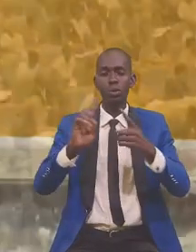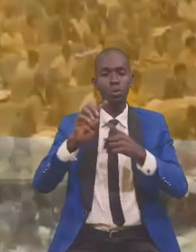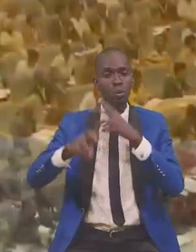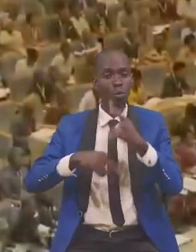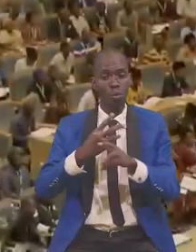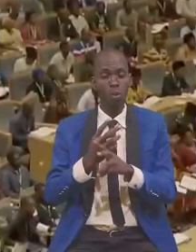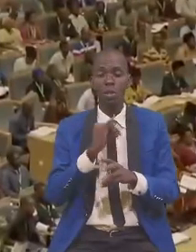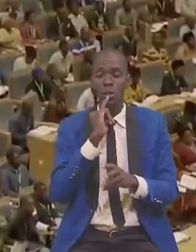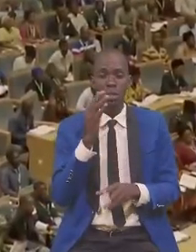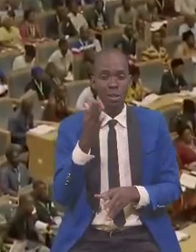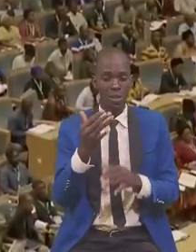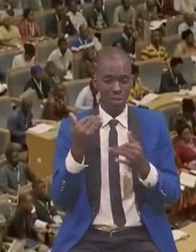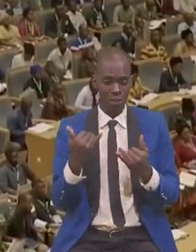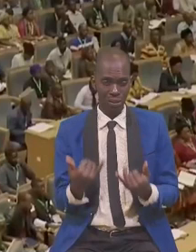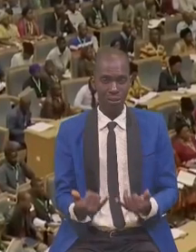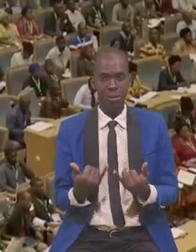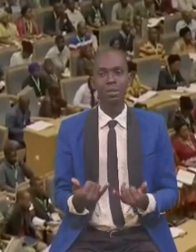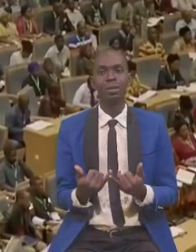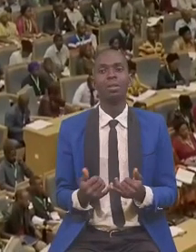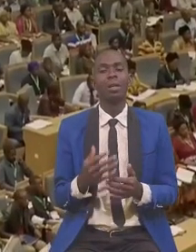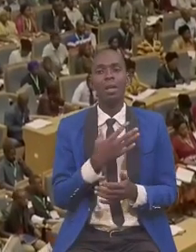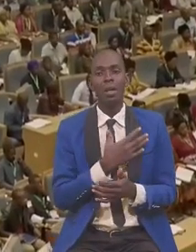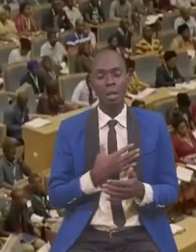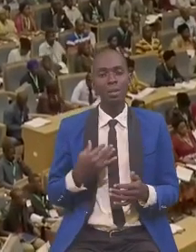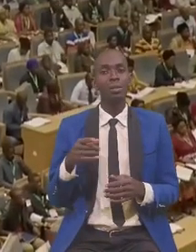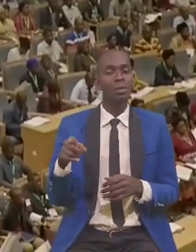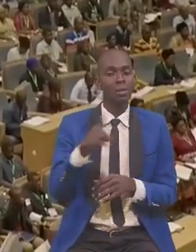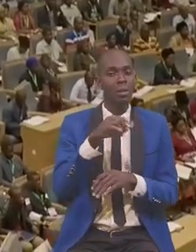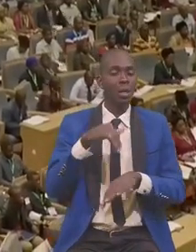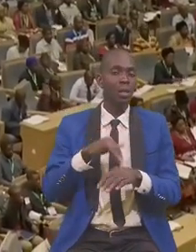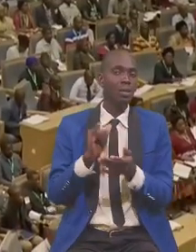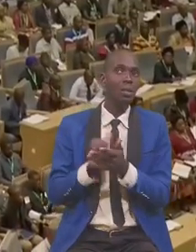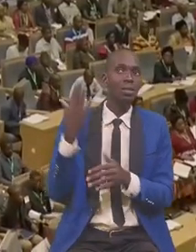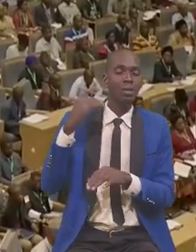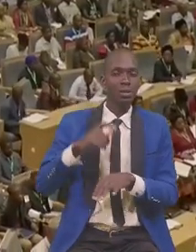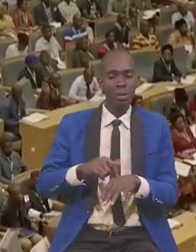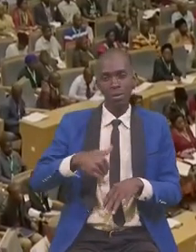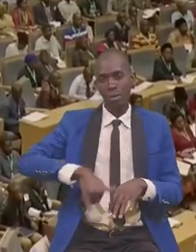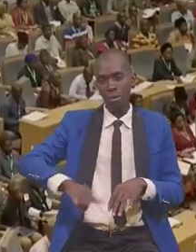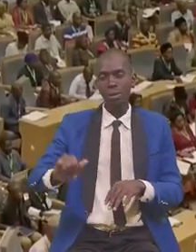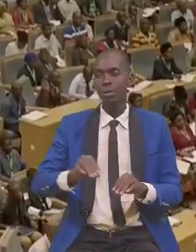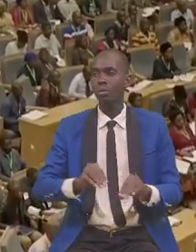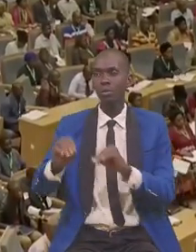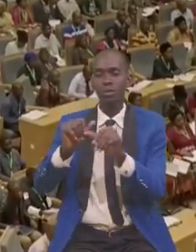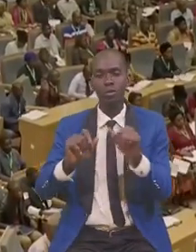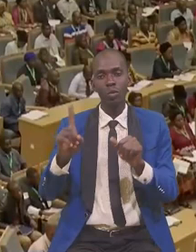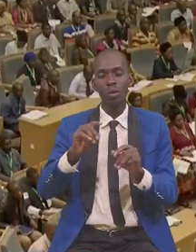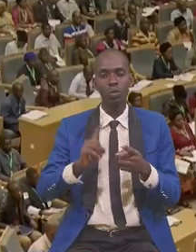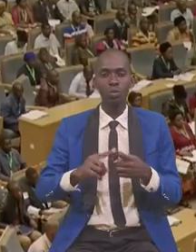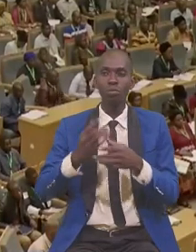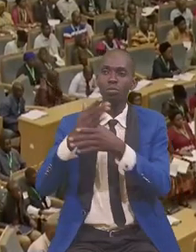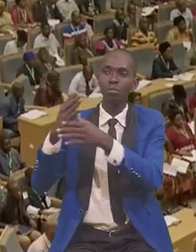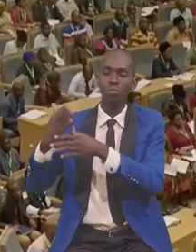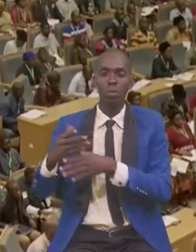is here today. If they did what they did at that time, and they spread the faith, and they preached the faith, and